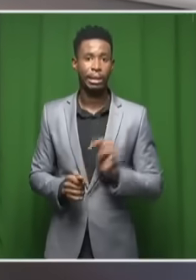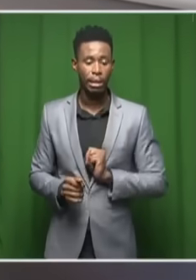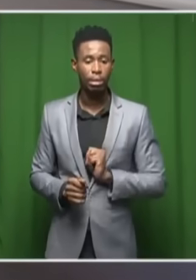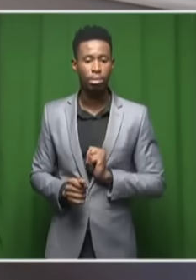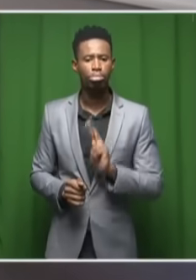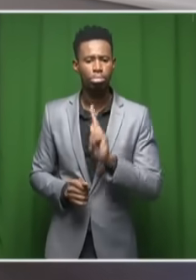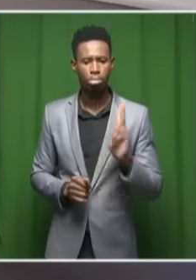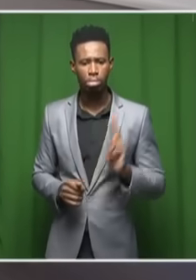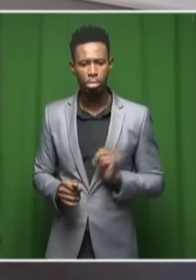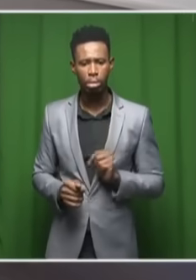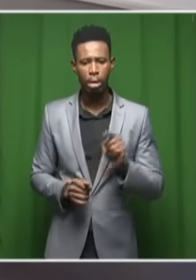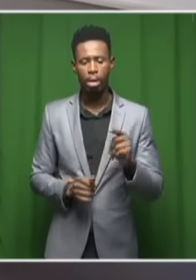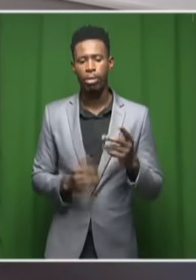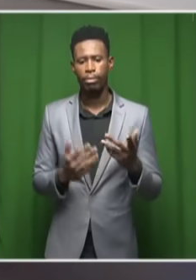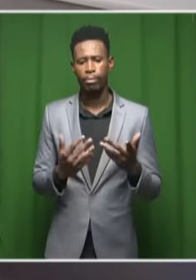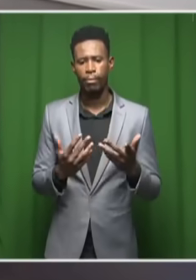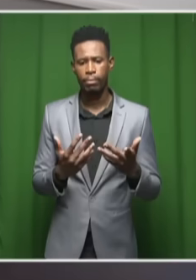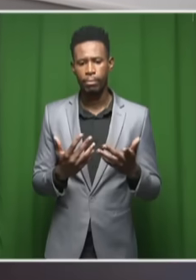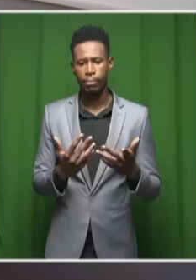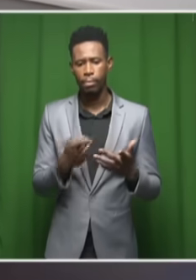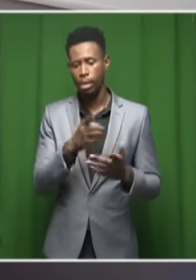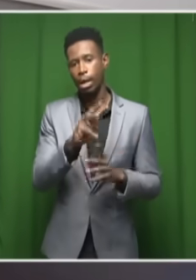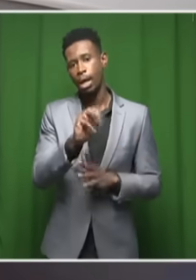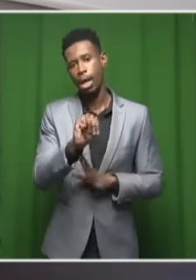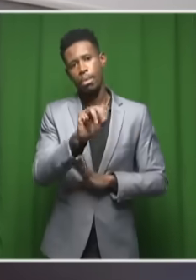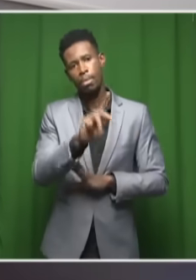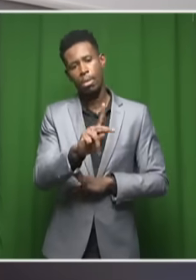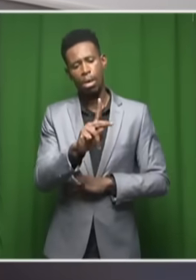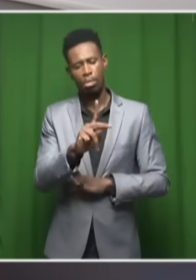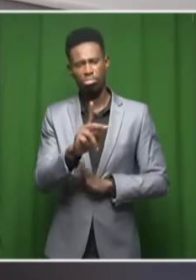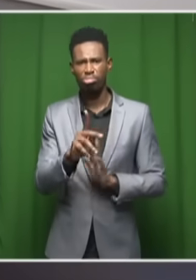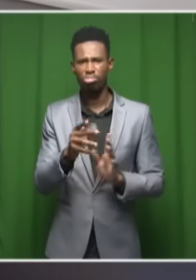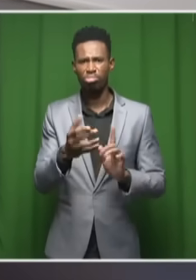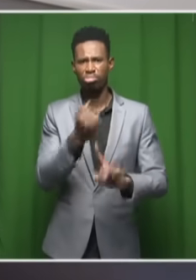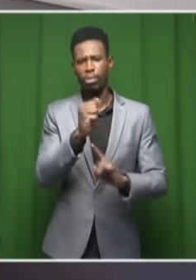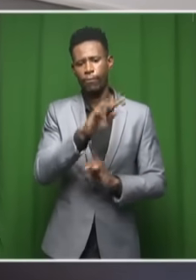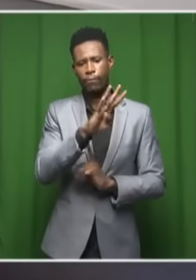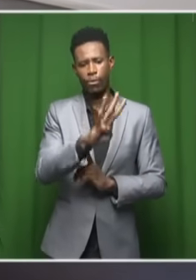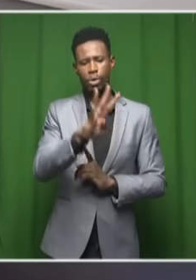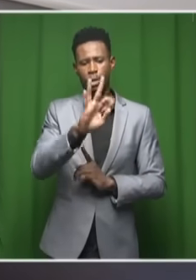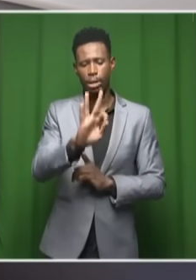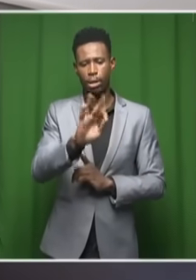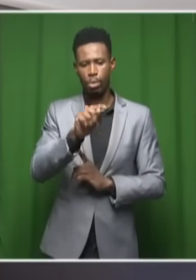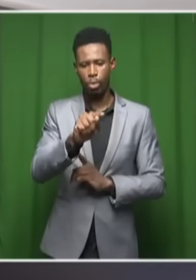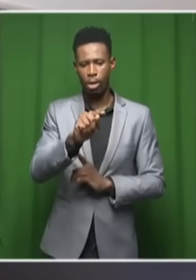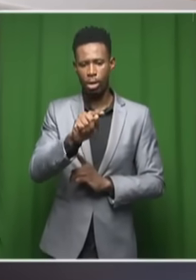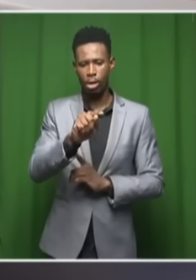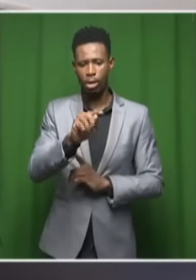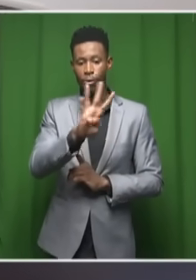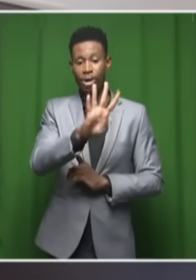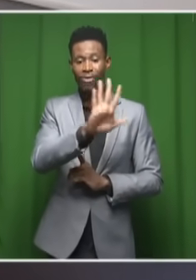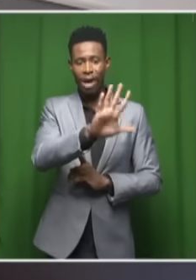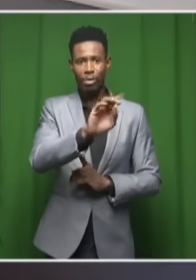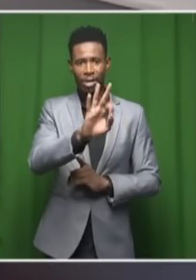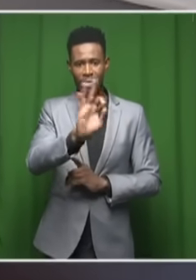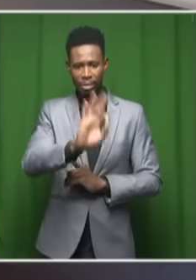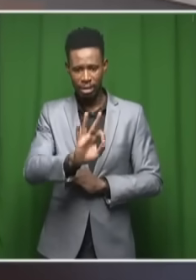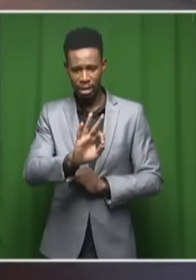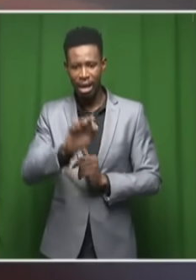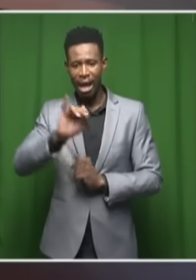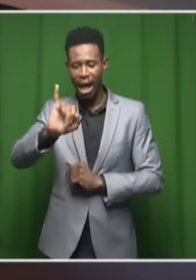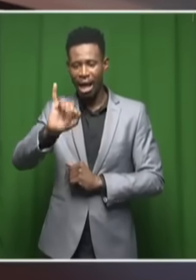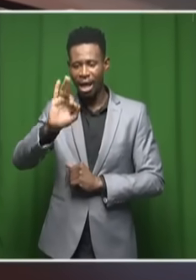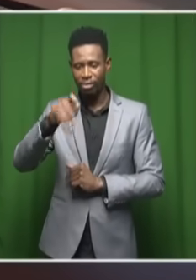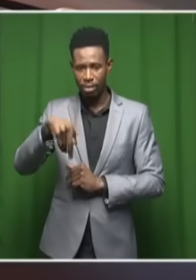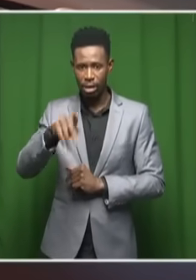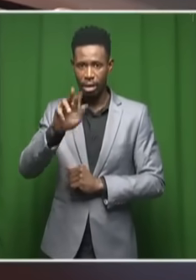also making inroads there with the MK party taking 45.3%, IFP at 18.1%,